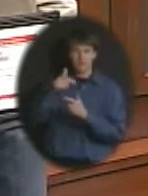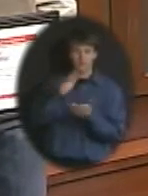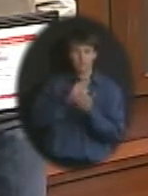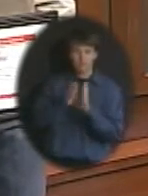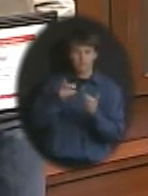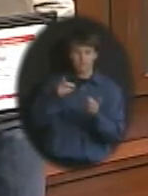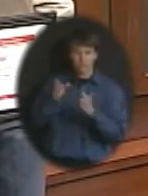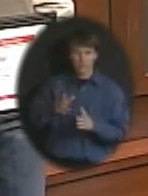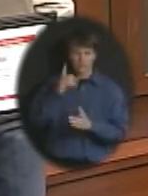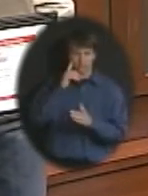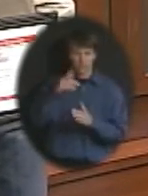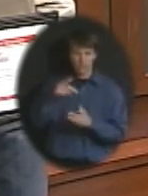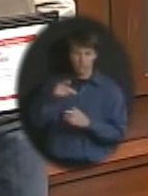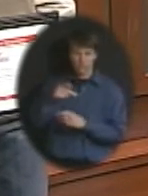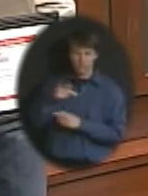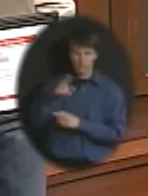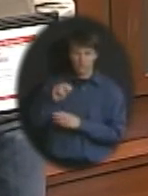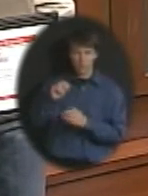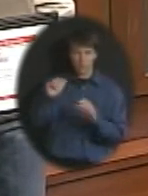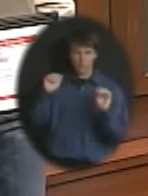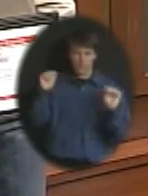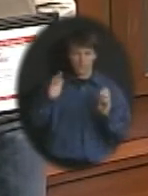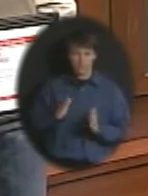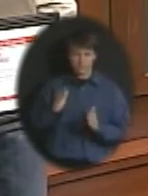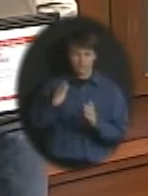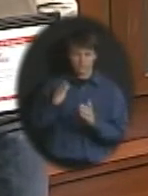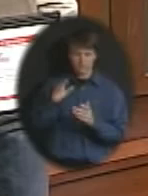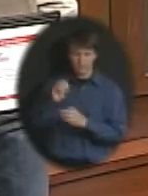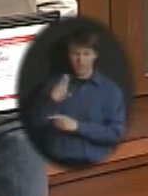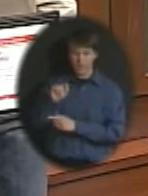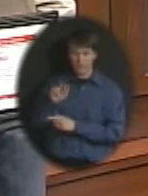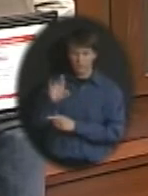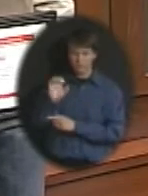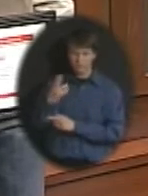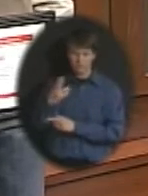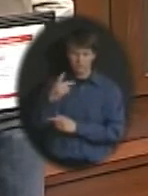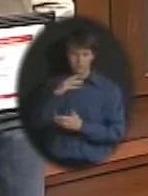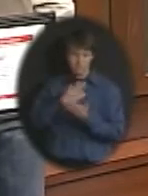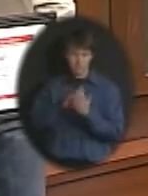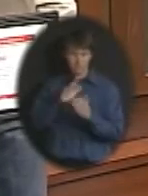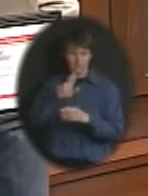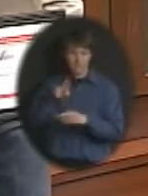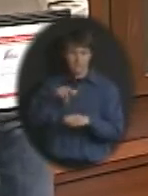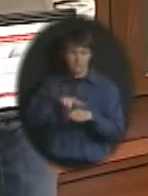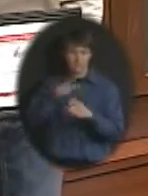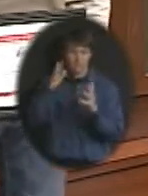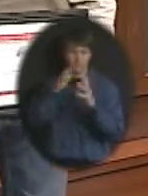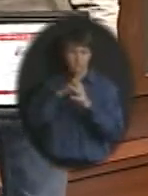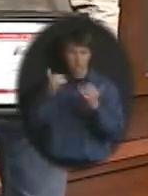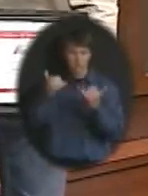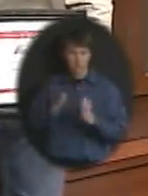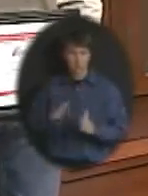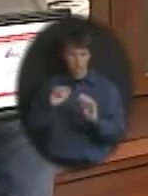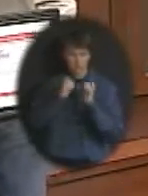Athletes Outreach, and in 2010 became a regional director for the National Football Players Association. Congratulations.